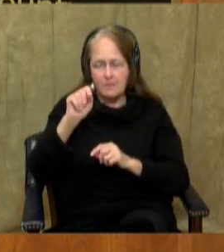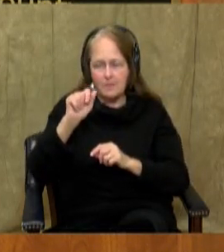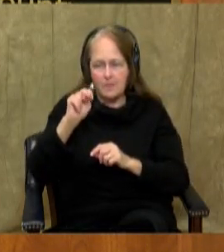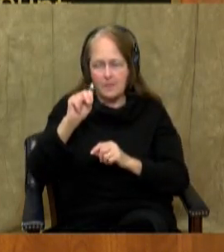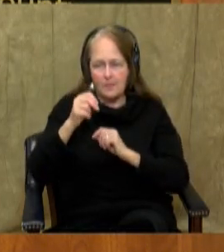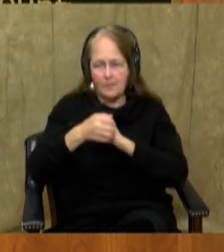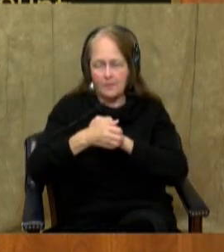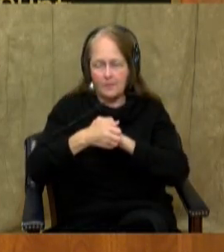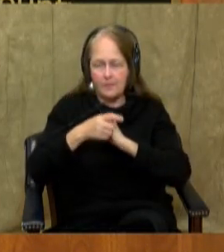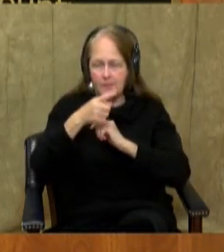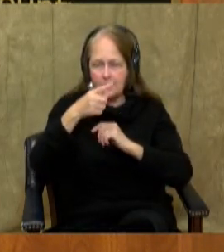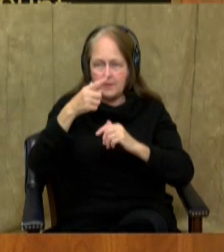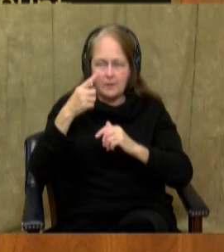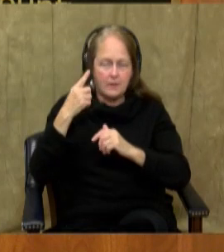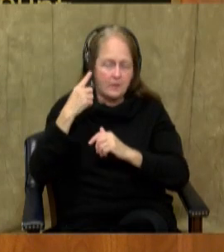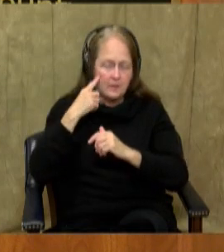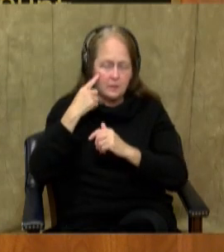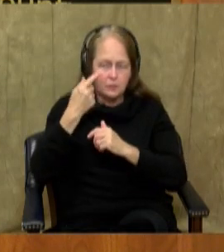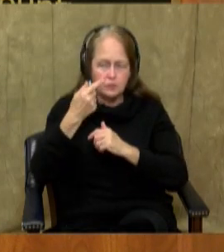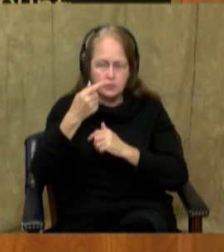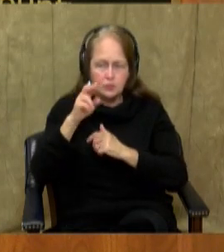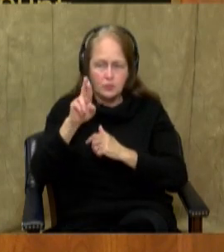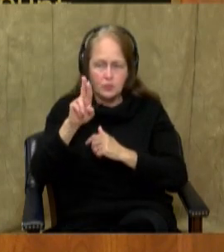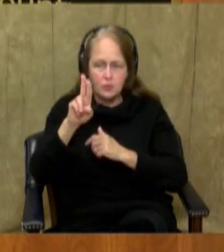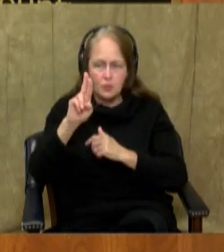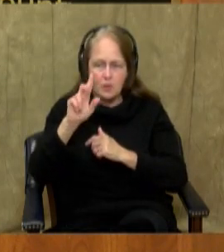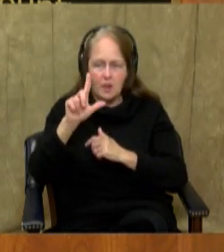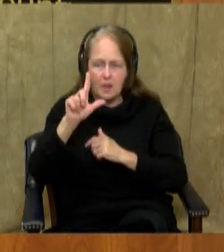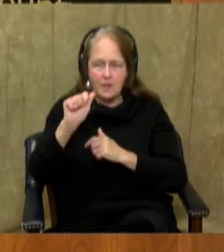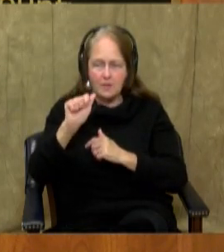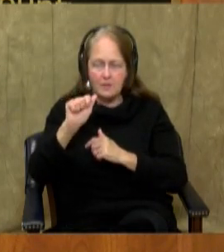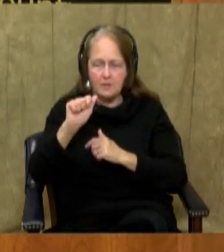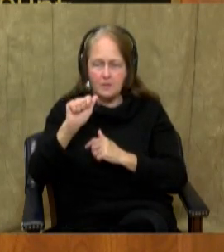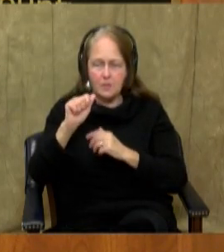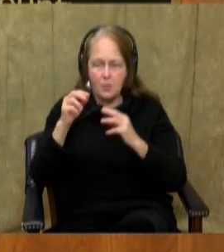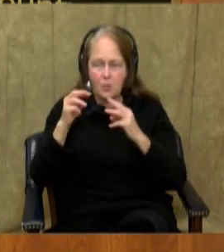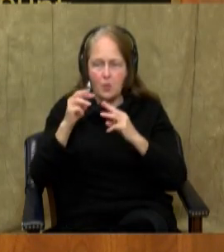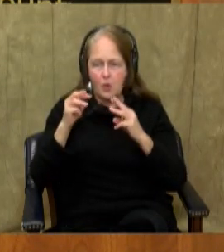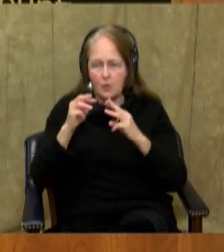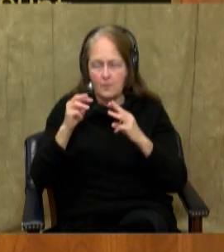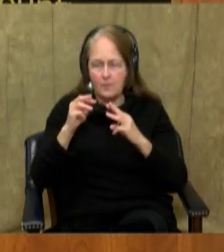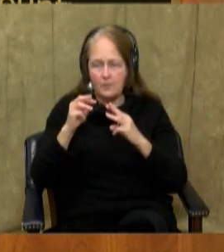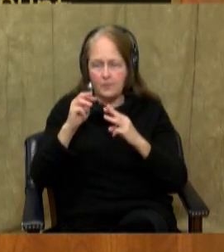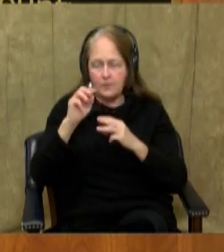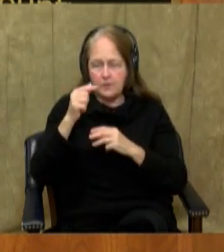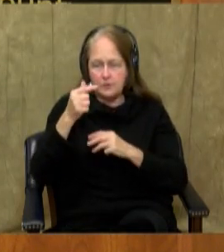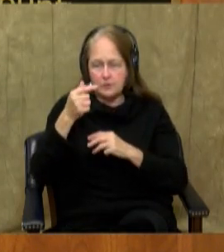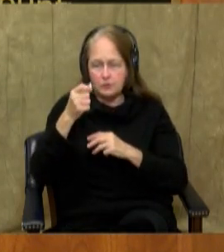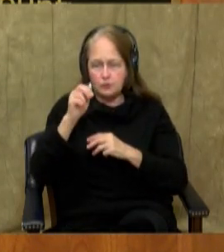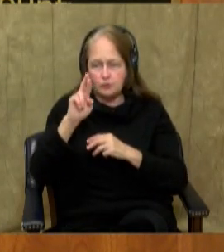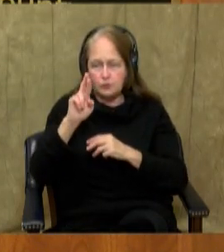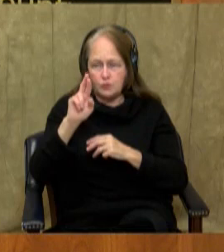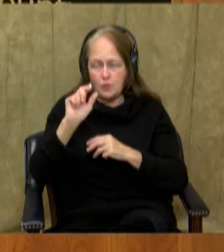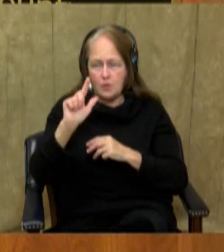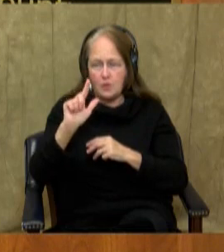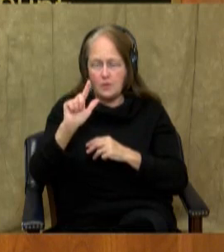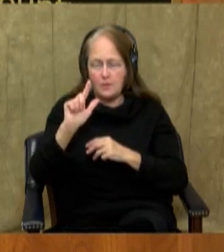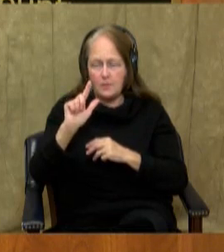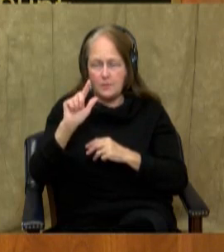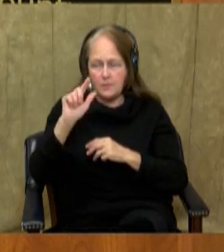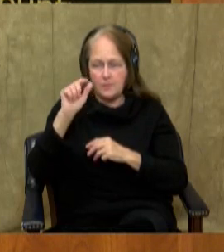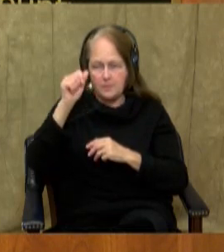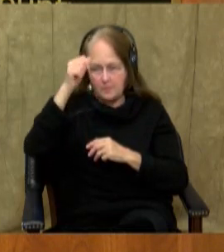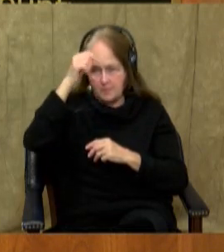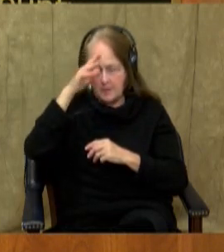was guerrilla warfare. You're going to hear me say that again, and I'll explain what that is later. General William Westmoreland had developed